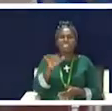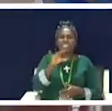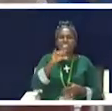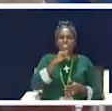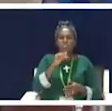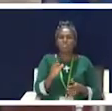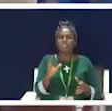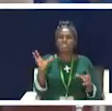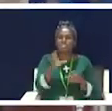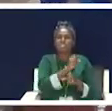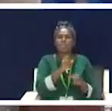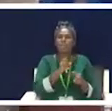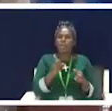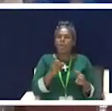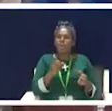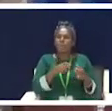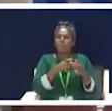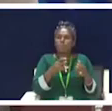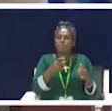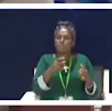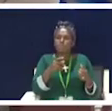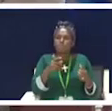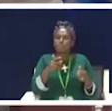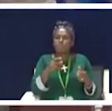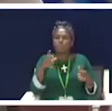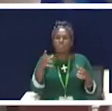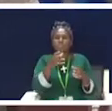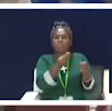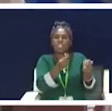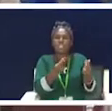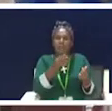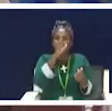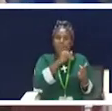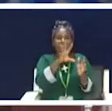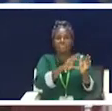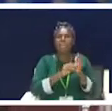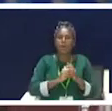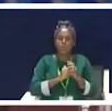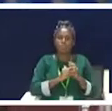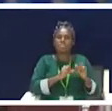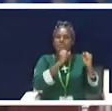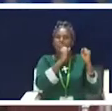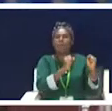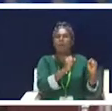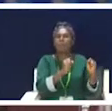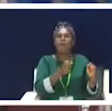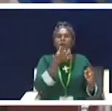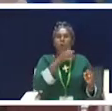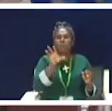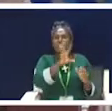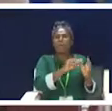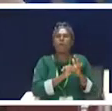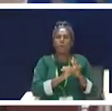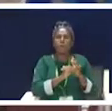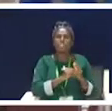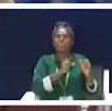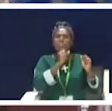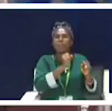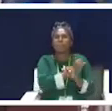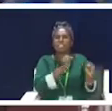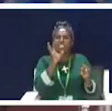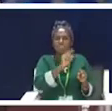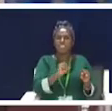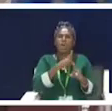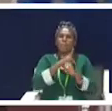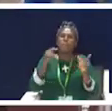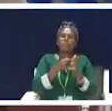the land by their own sword, nor did their own arm save them, but it was your